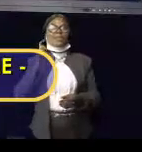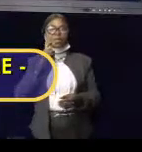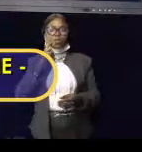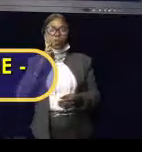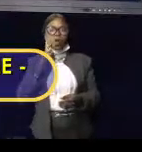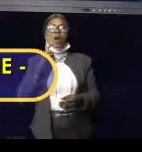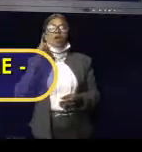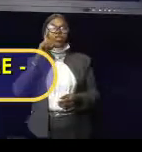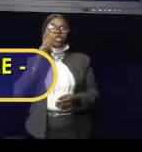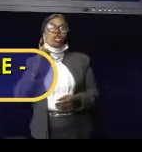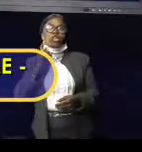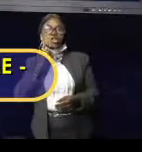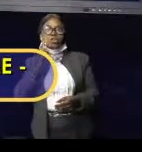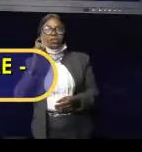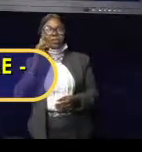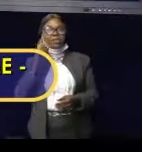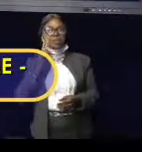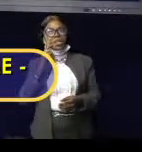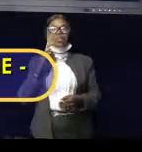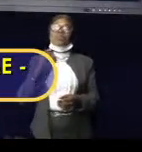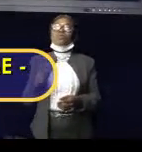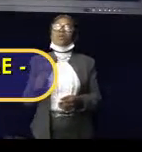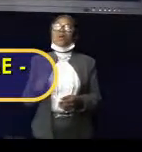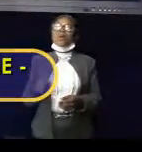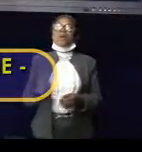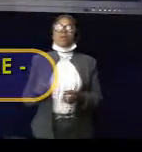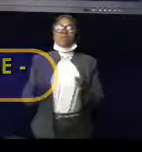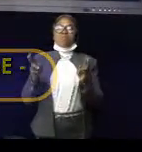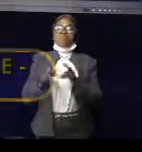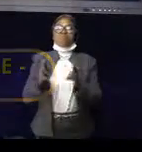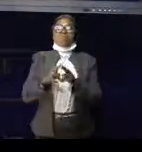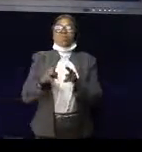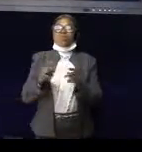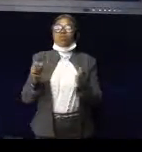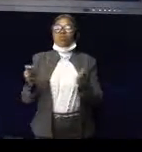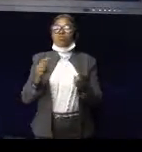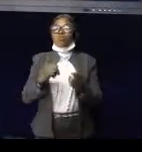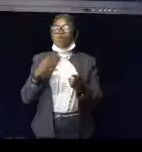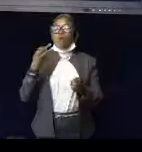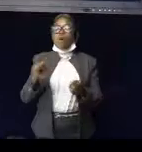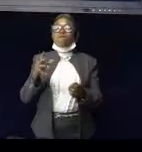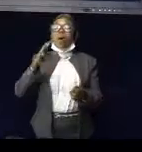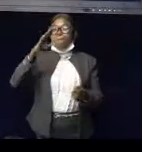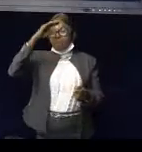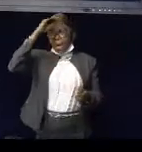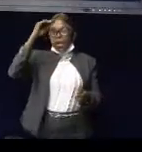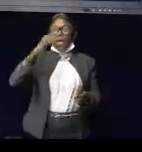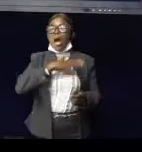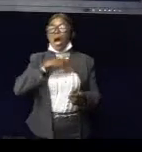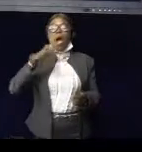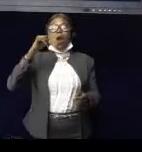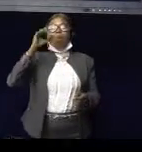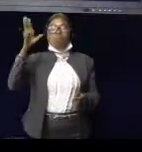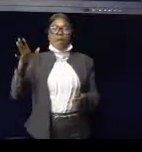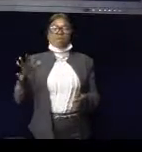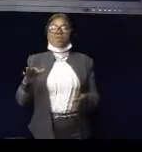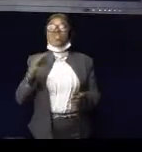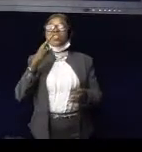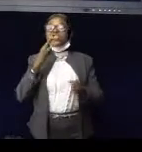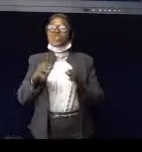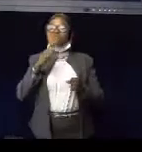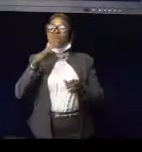One, sexual intercourse. You've been told in one of our lessons that premarital sexual relationship, extramarital